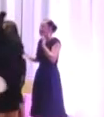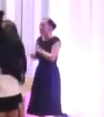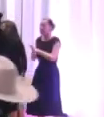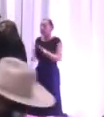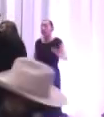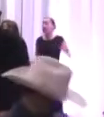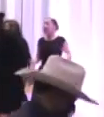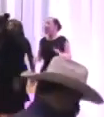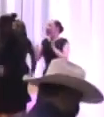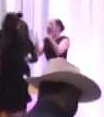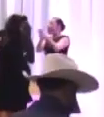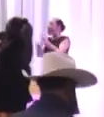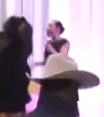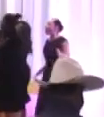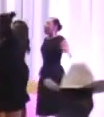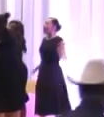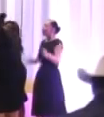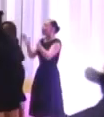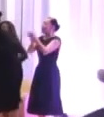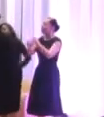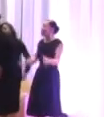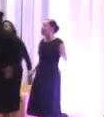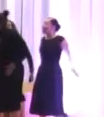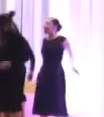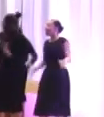It was a happy day.